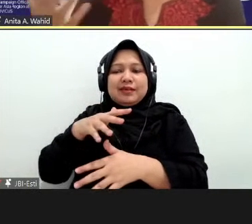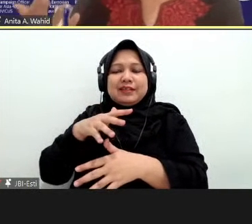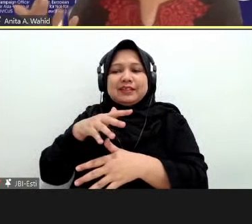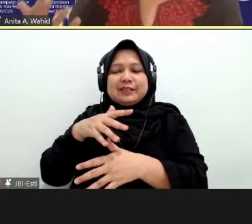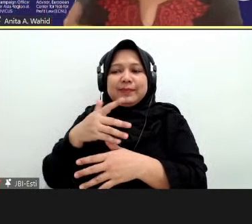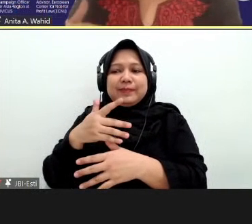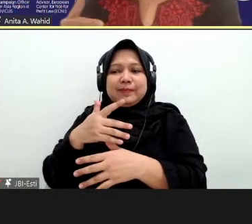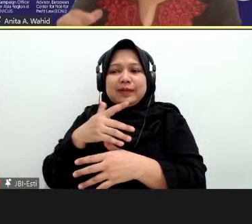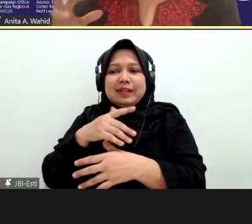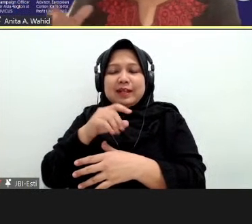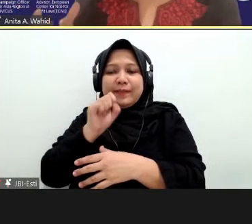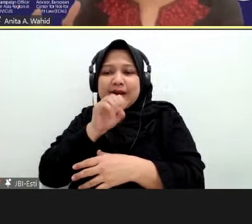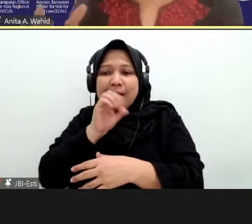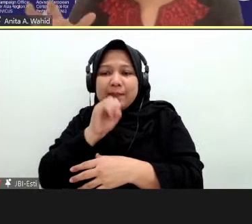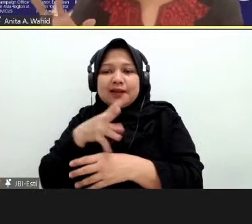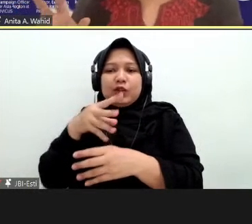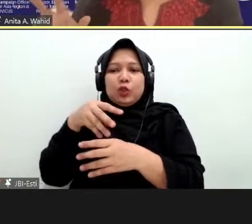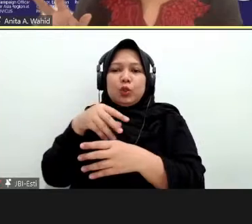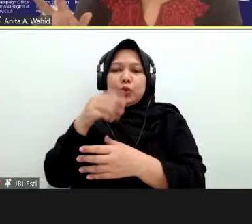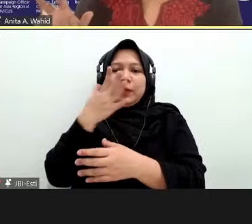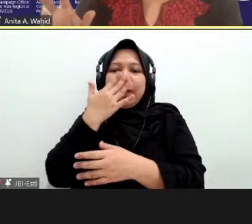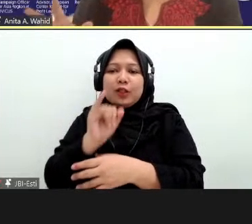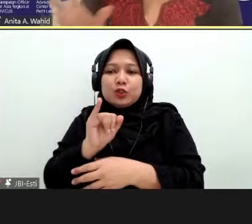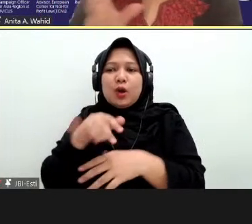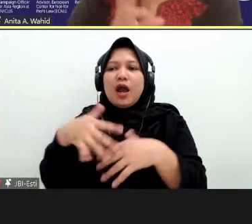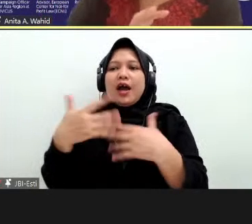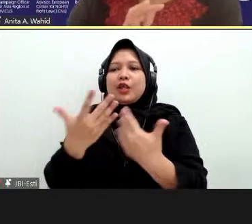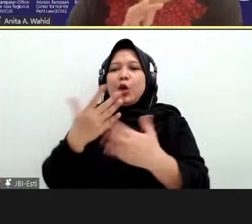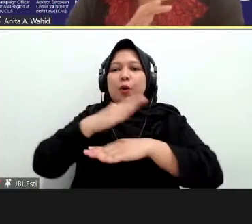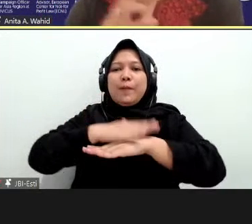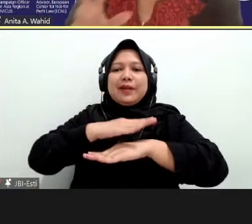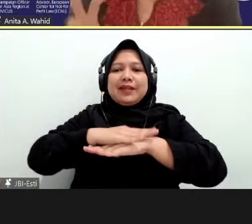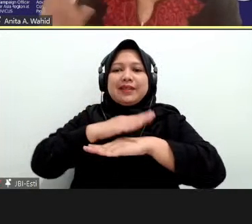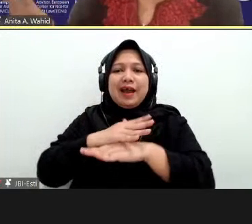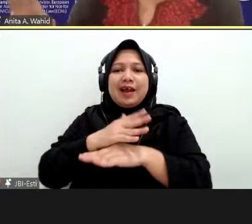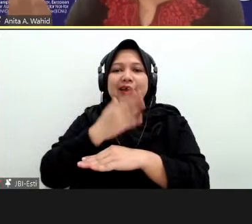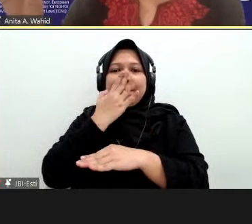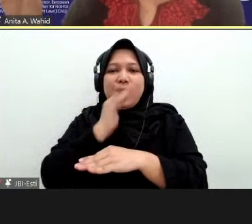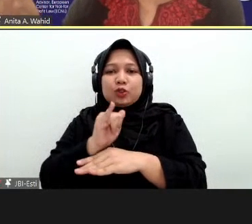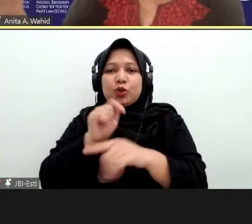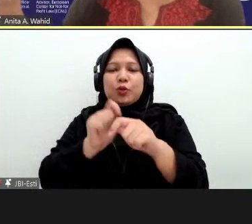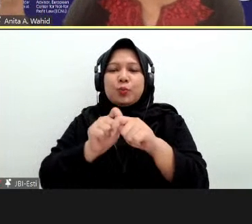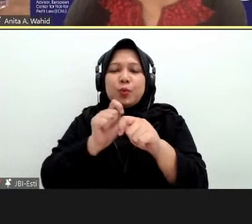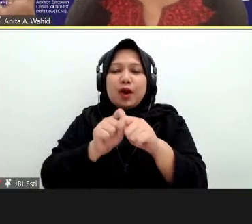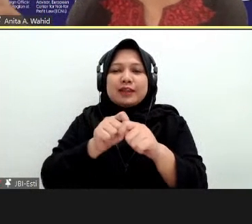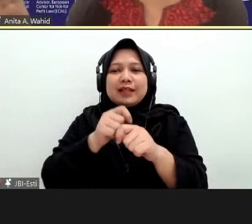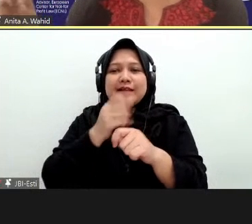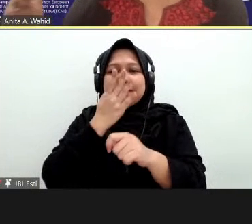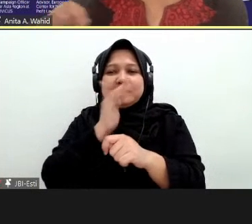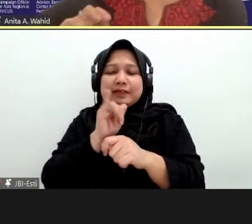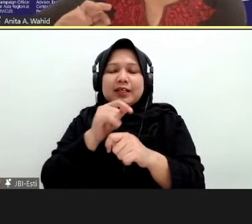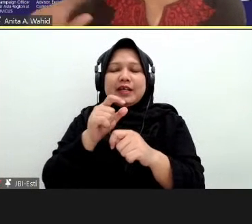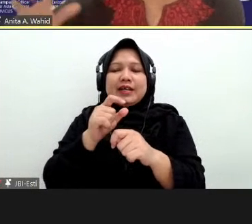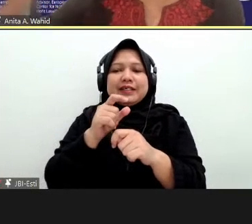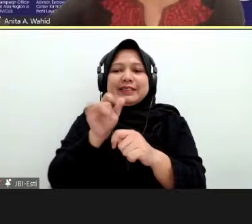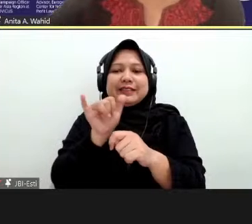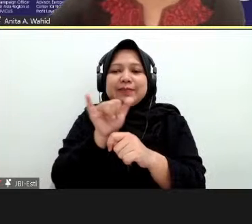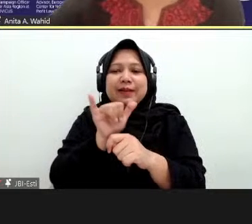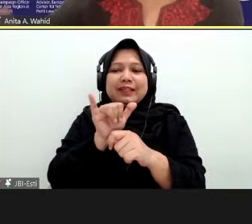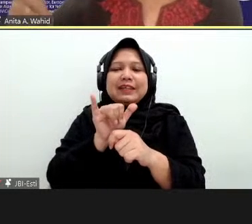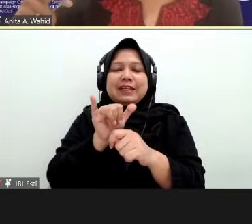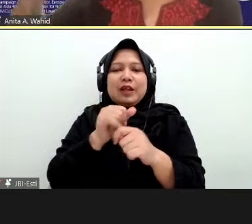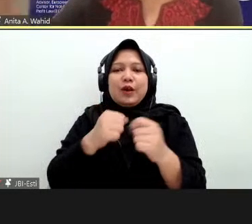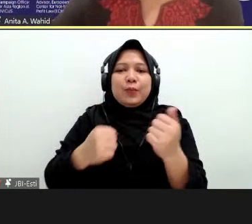it's engineered. There's so many false news that manufactures as it's supported, look